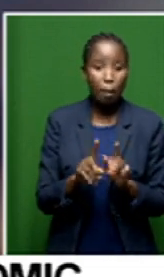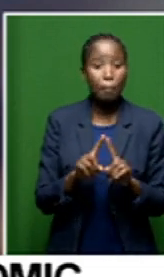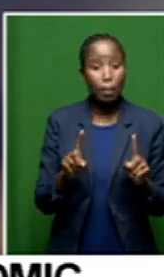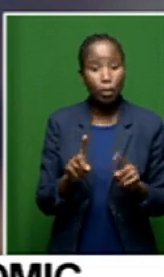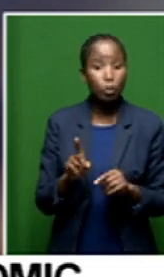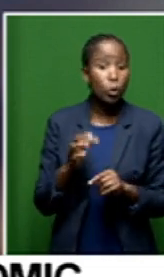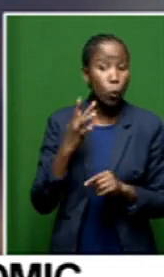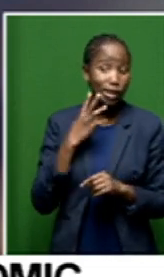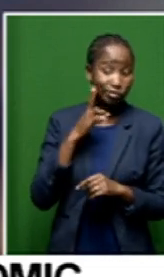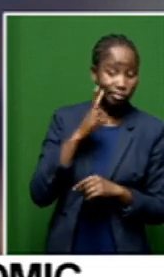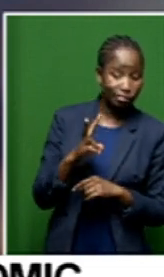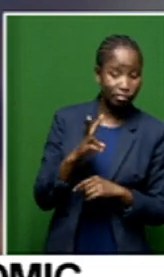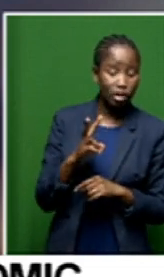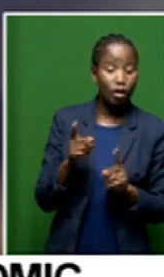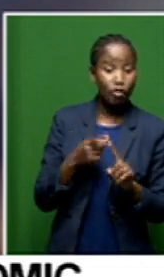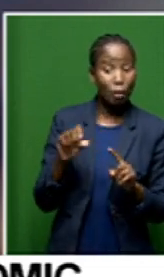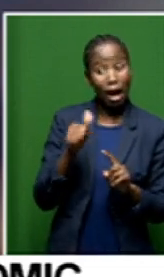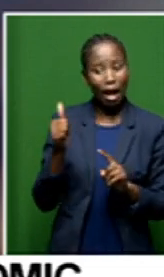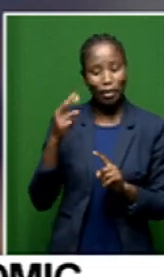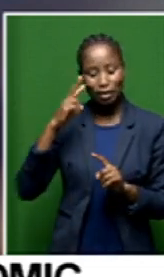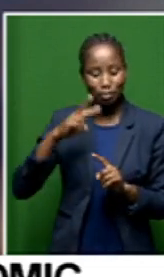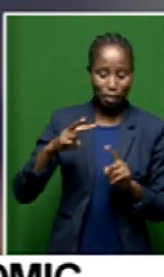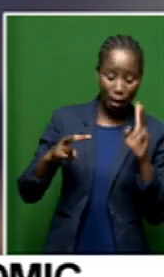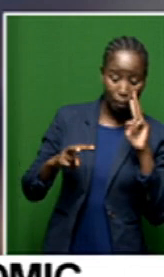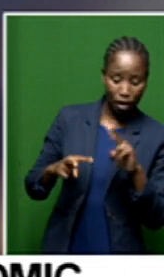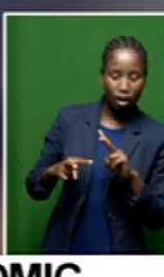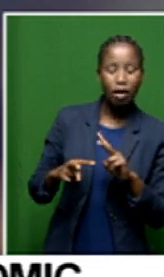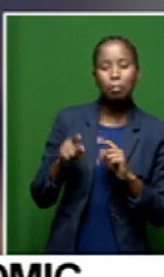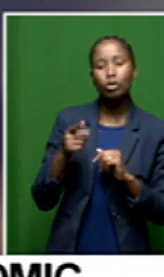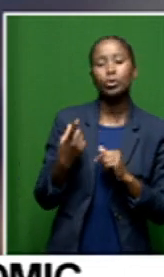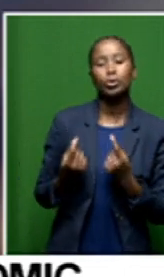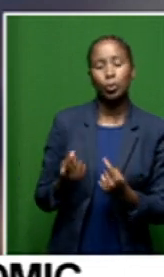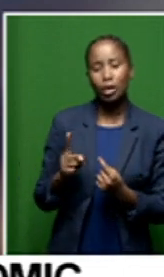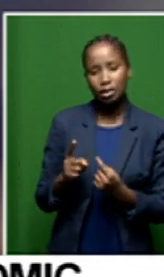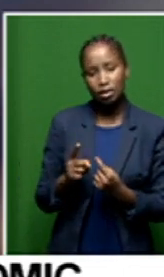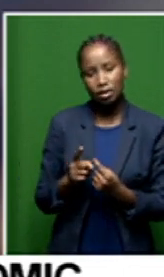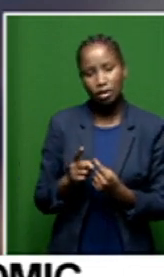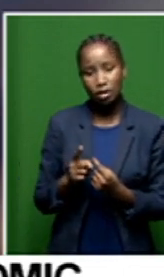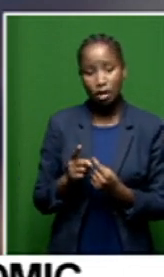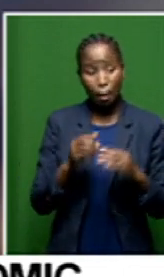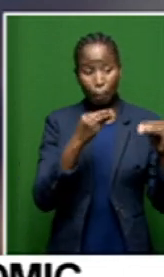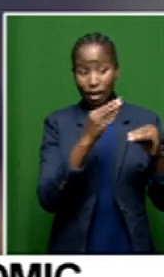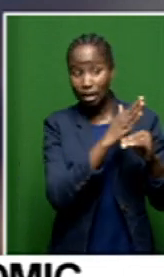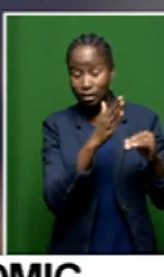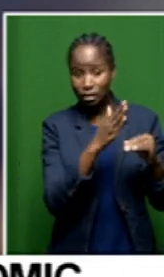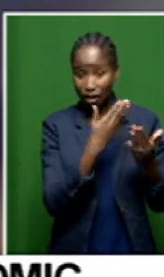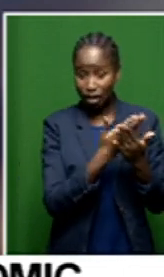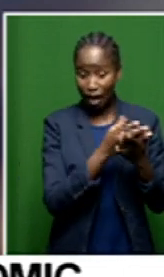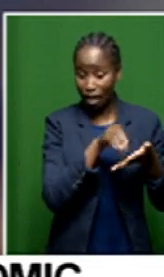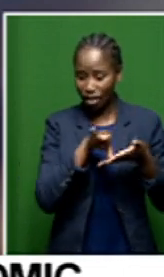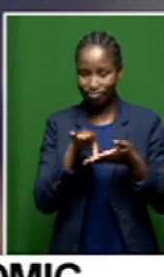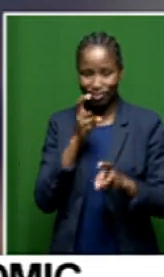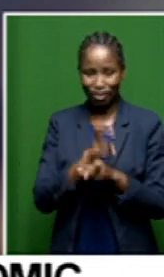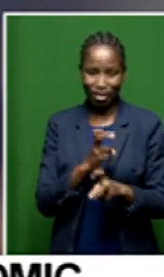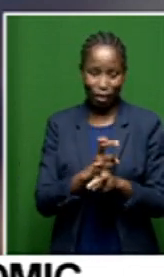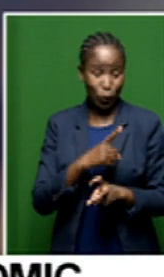at it in a particular context, first and foremost is what does it do? It makes it difficult for some businesses to invest because if it happens